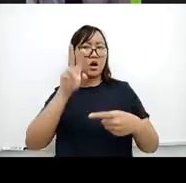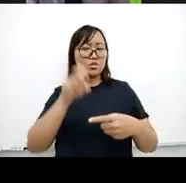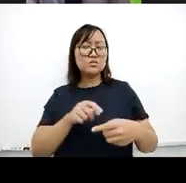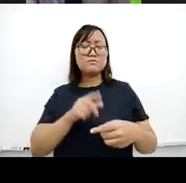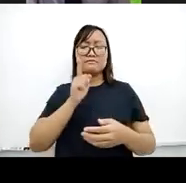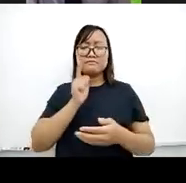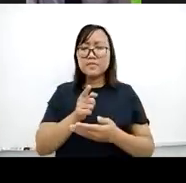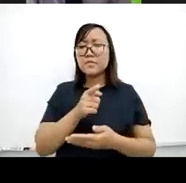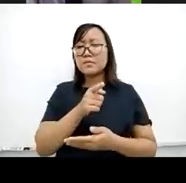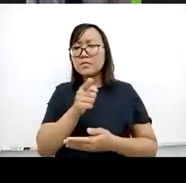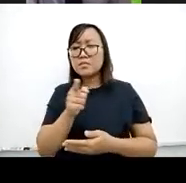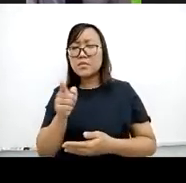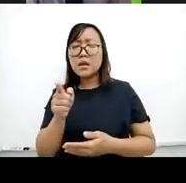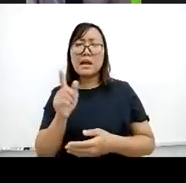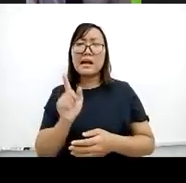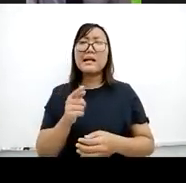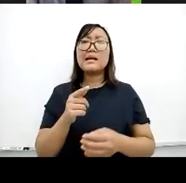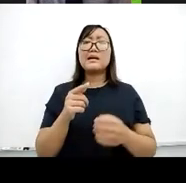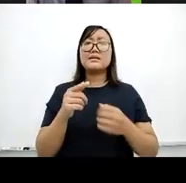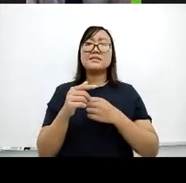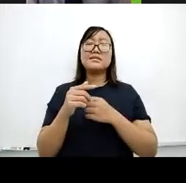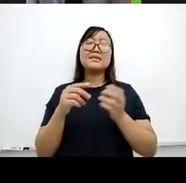tapi mile from